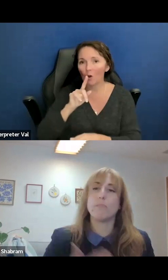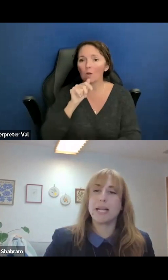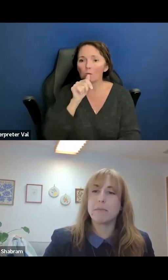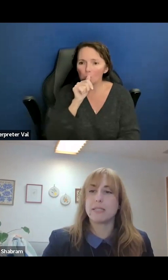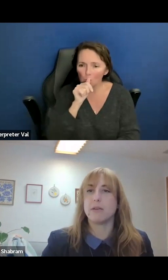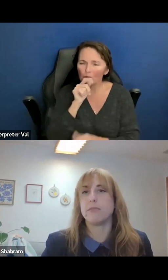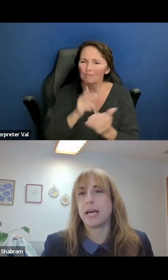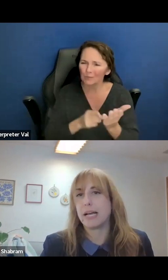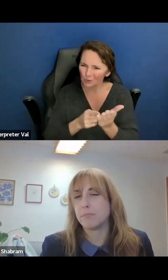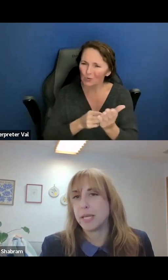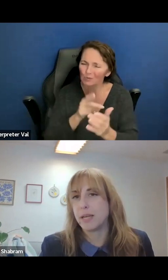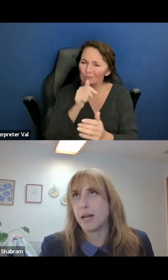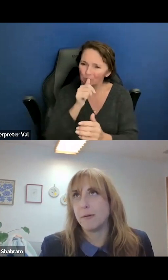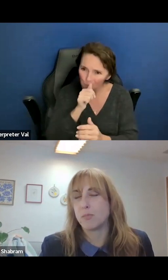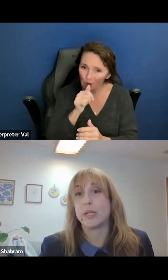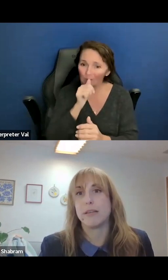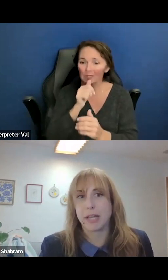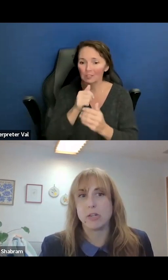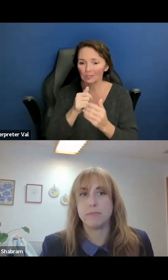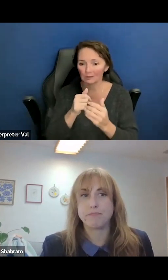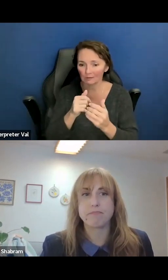faster, reminding myself of that has been